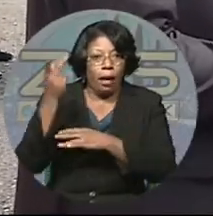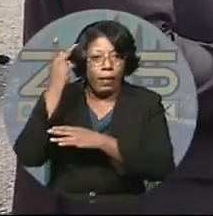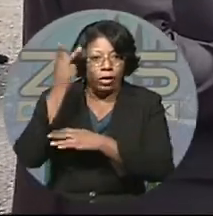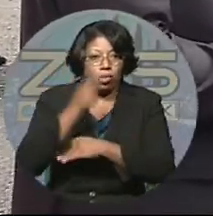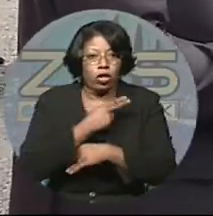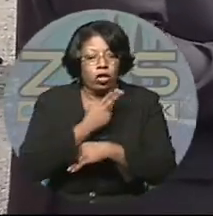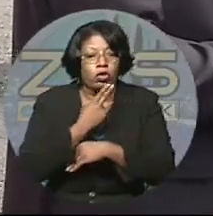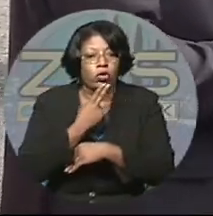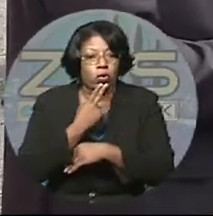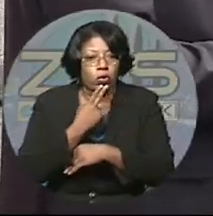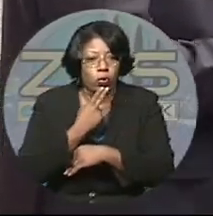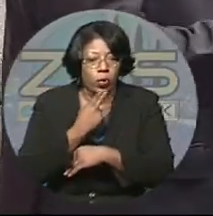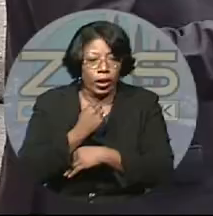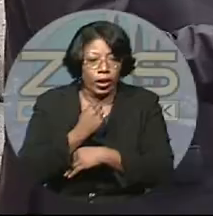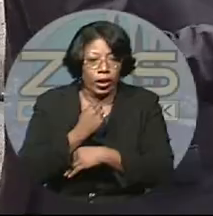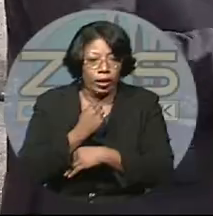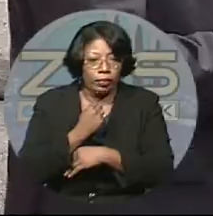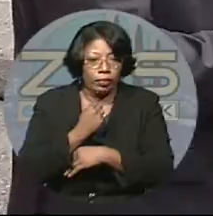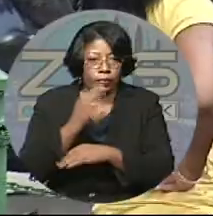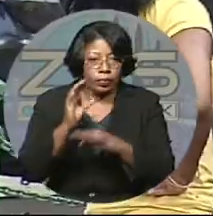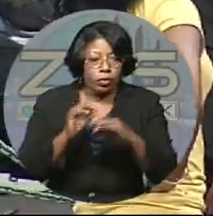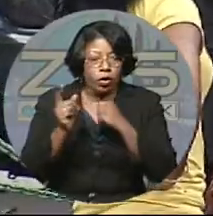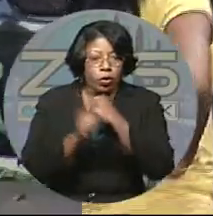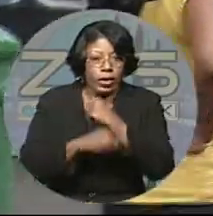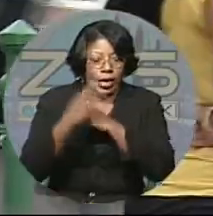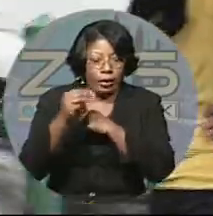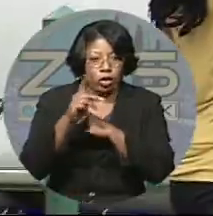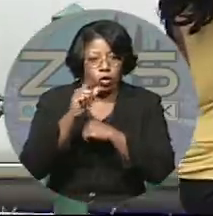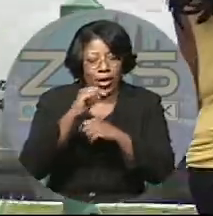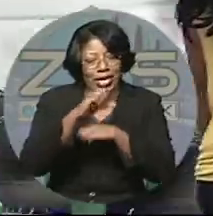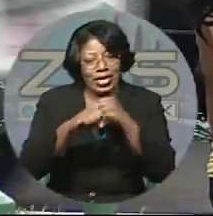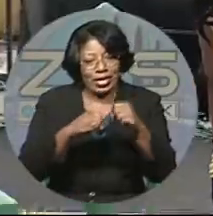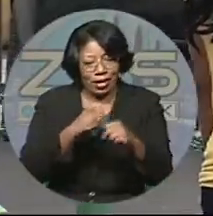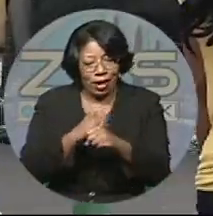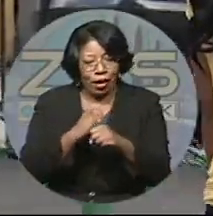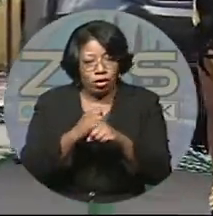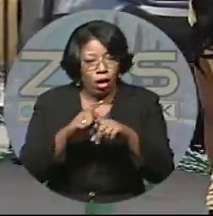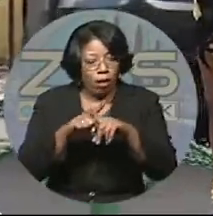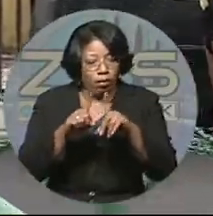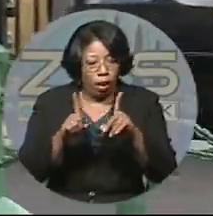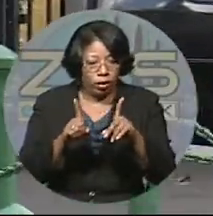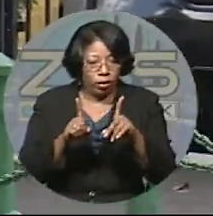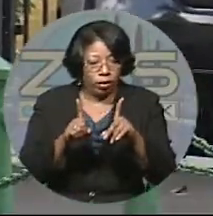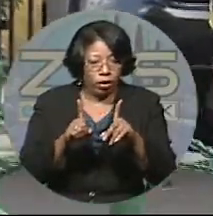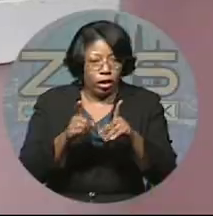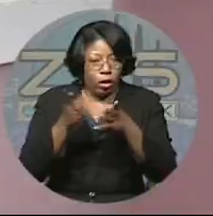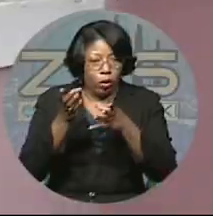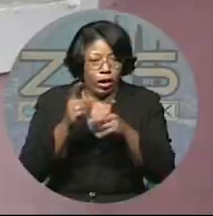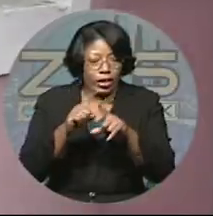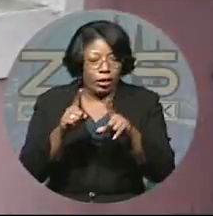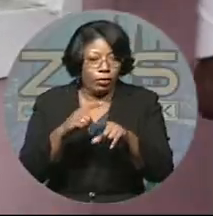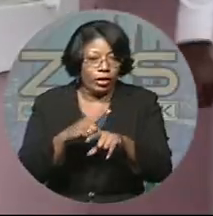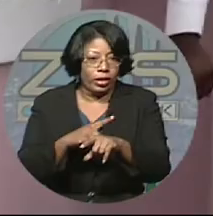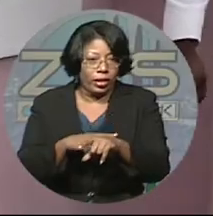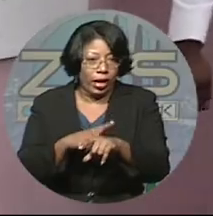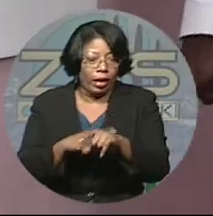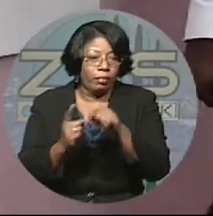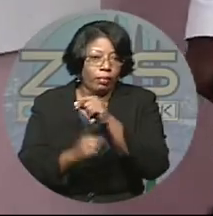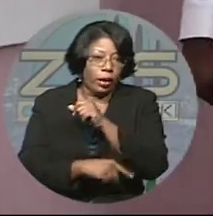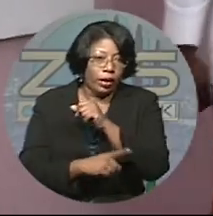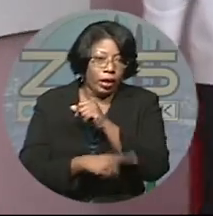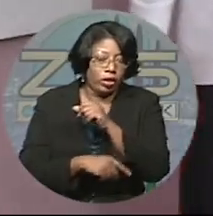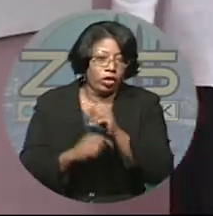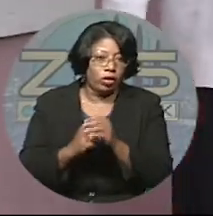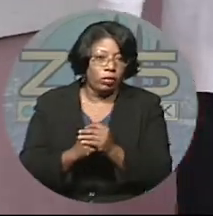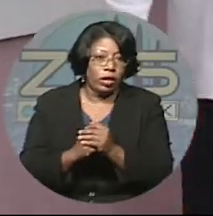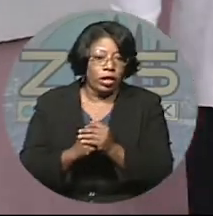court to sentence Young to 20 years in prison. However, Young's attorney, Jairo Manger, asked for probation. In the end, Justice Charles sentenced